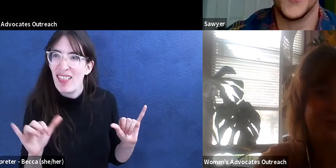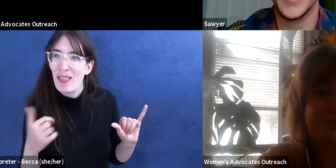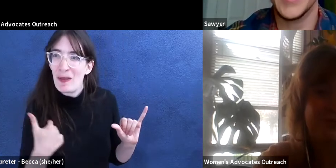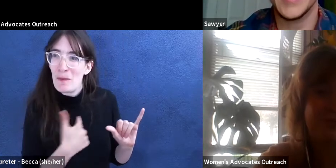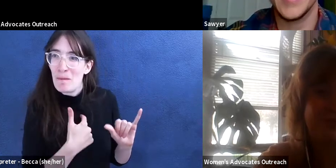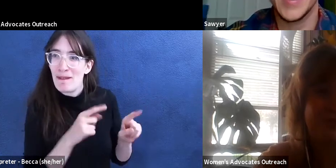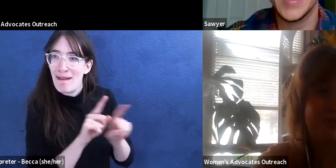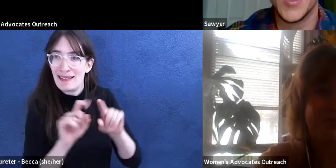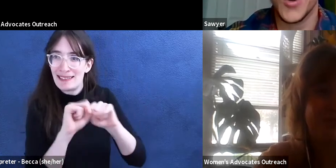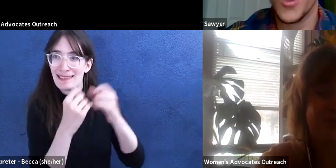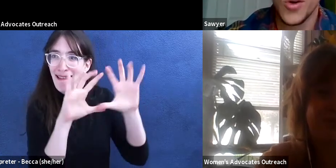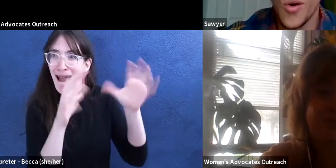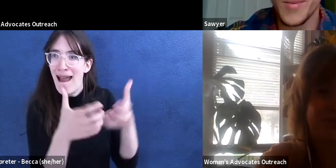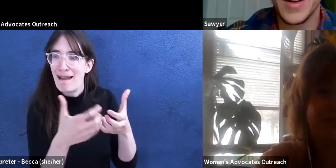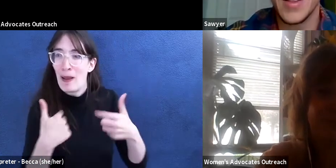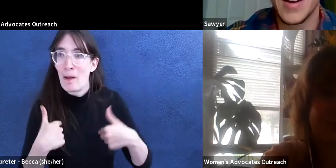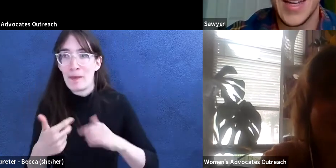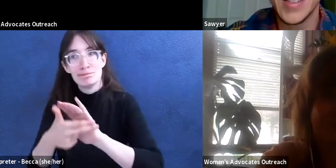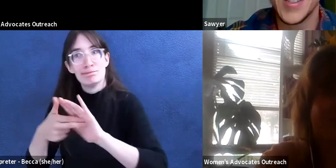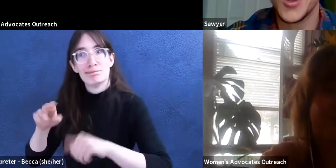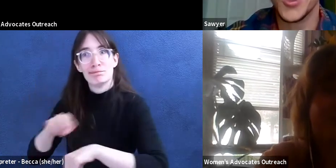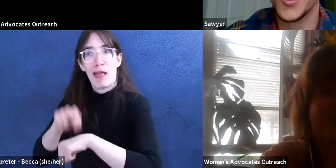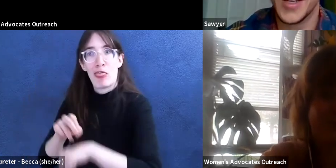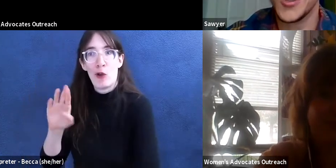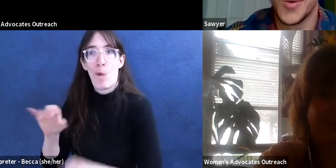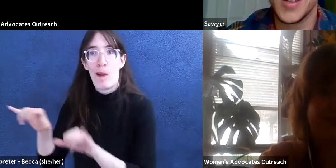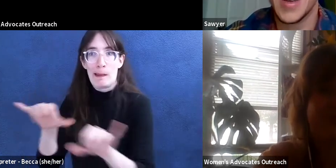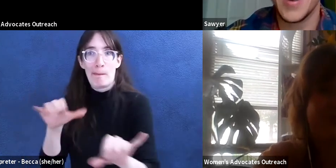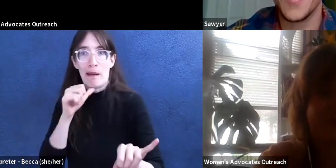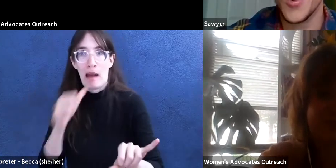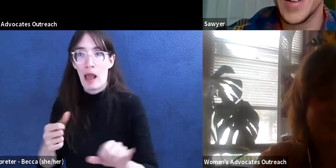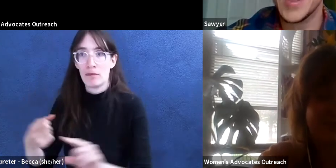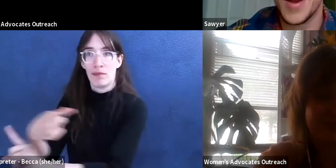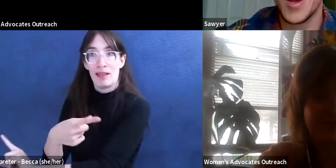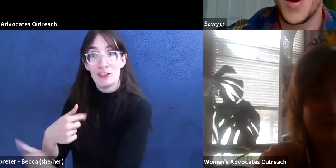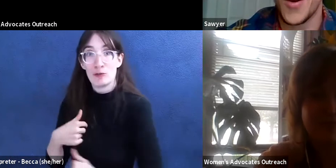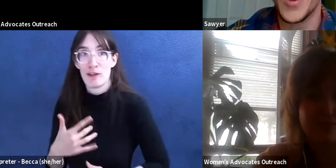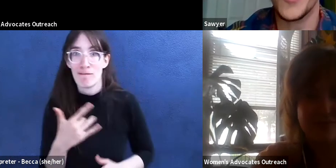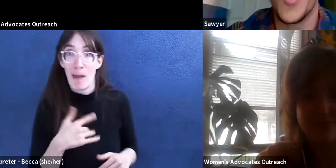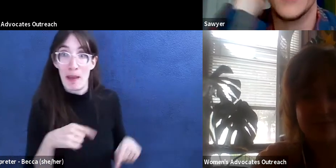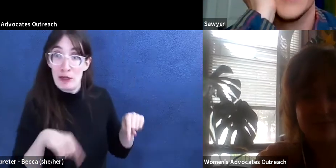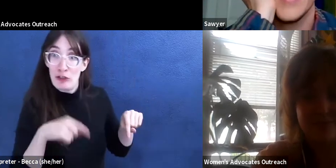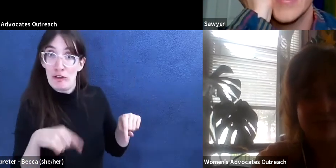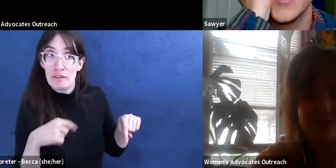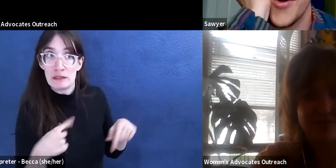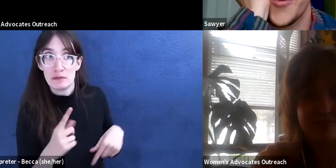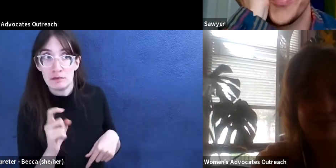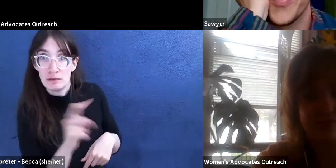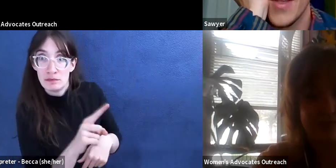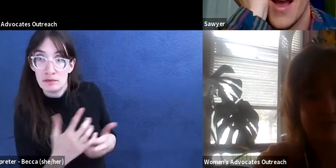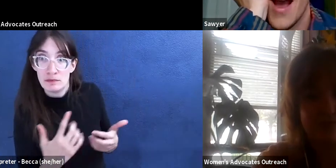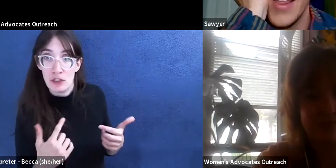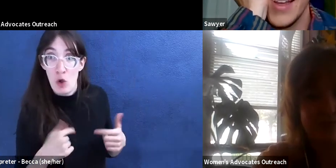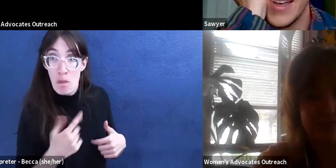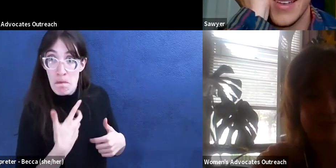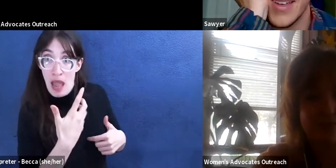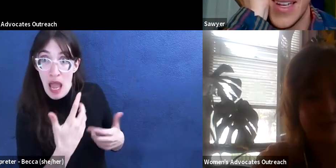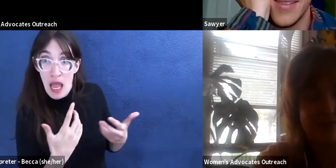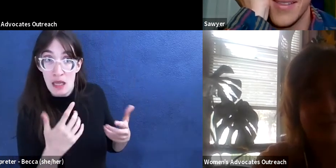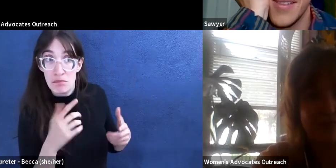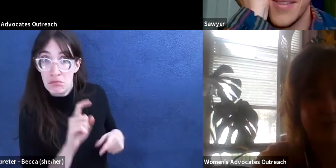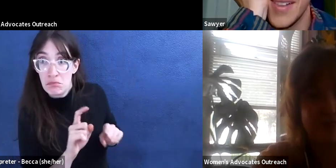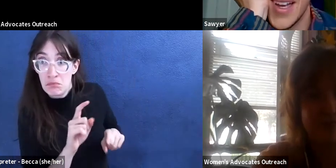also like especially reinforcing that there's not secrets about touching or things like that.